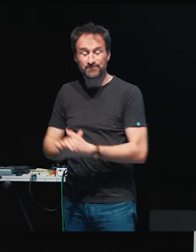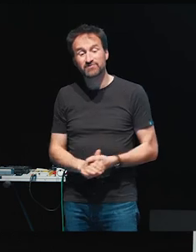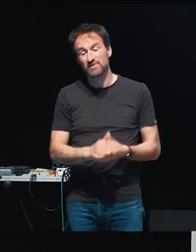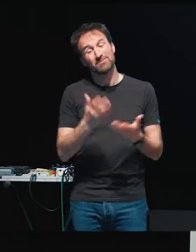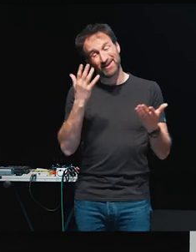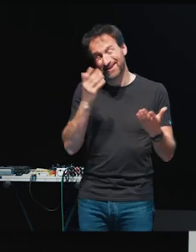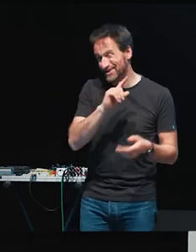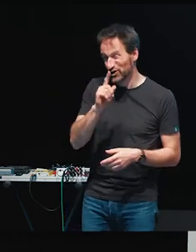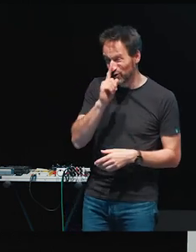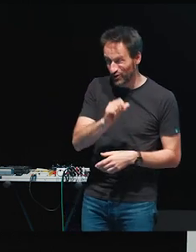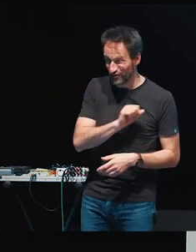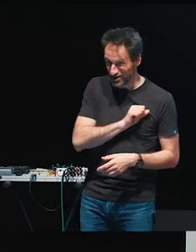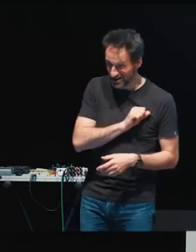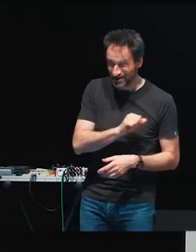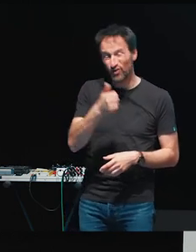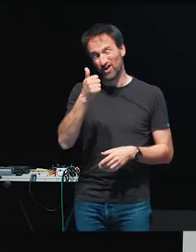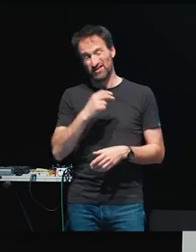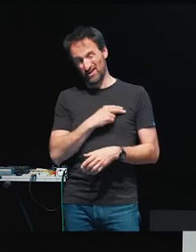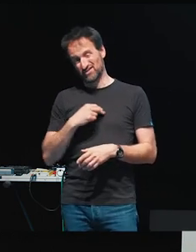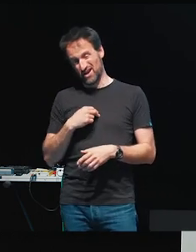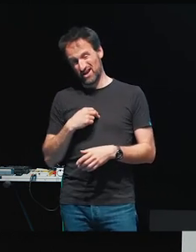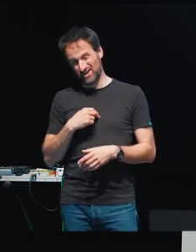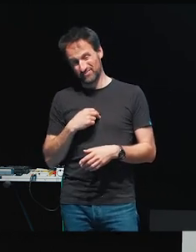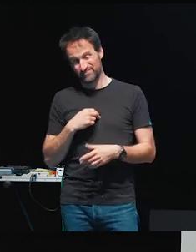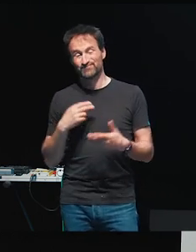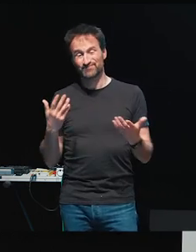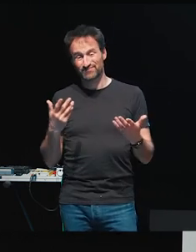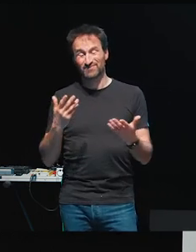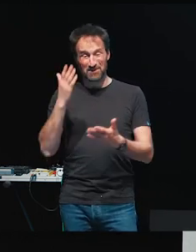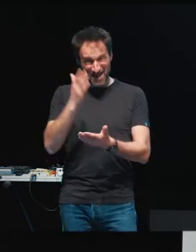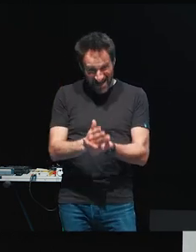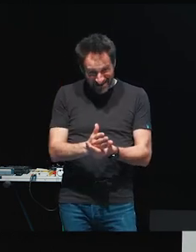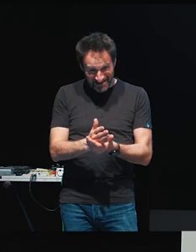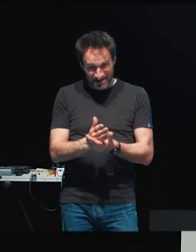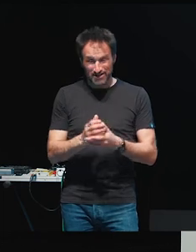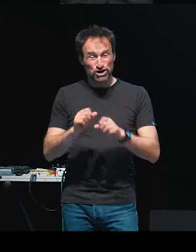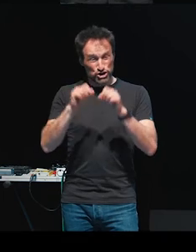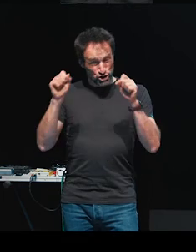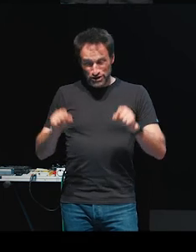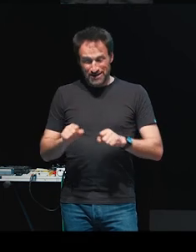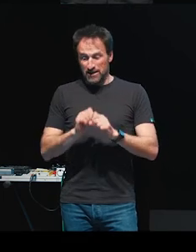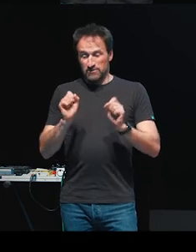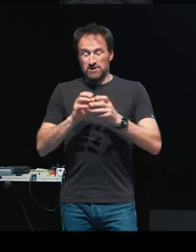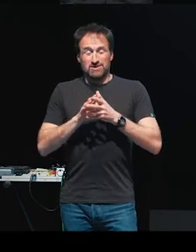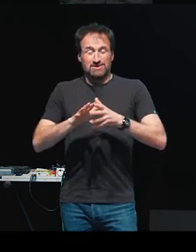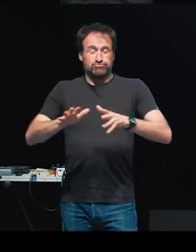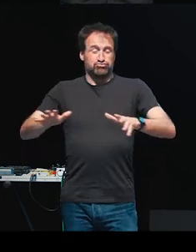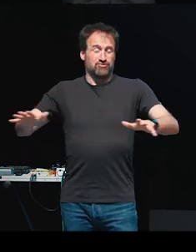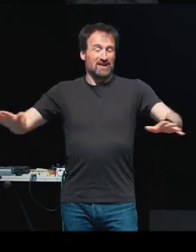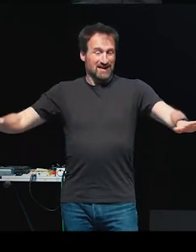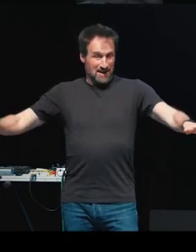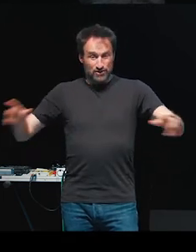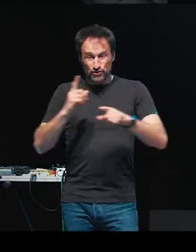One disadvantage here is that you're ending up with a highly distributed system and with distributed